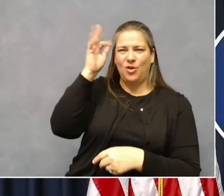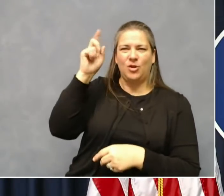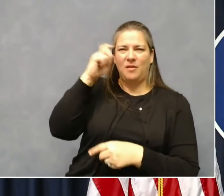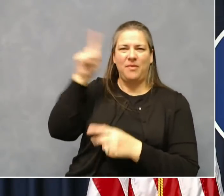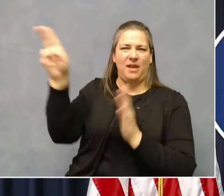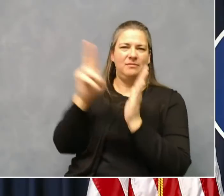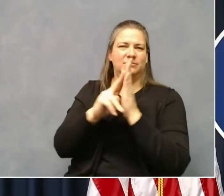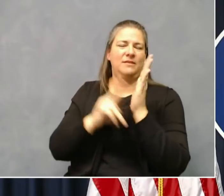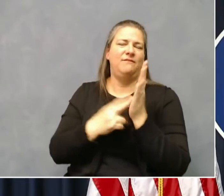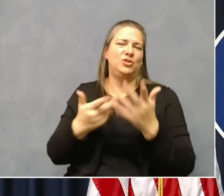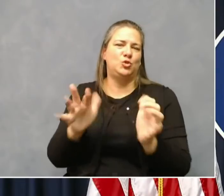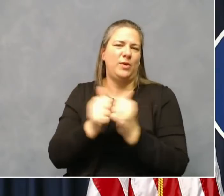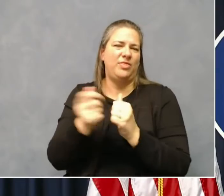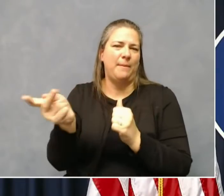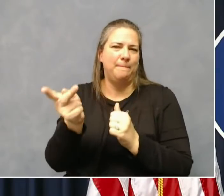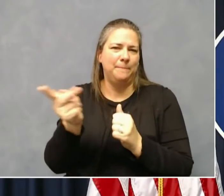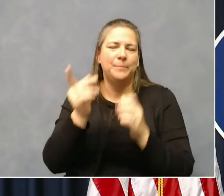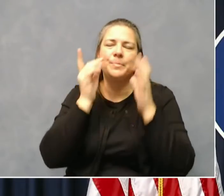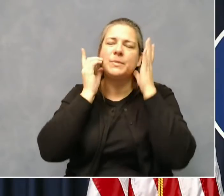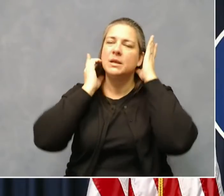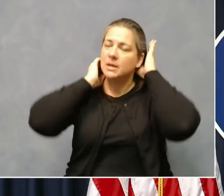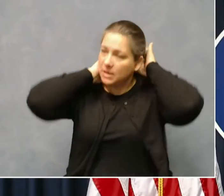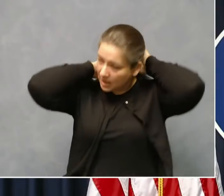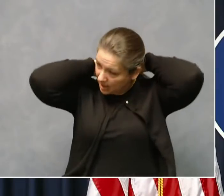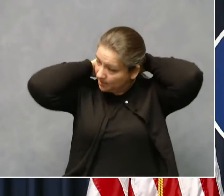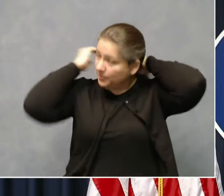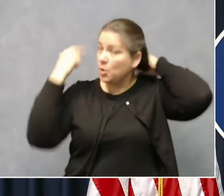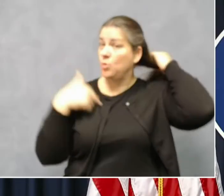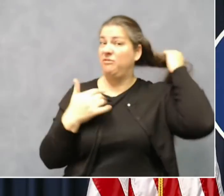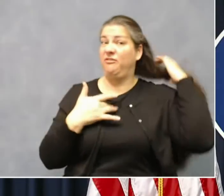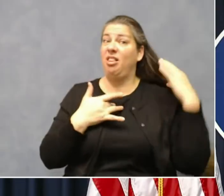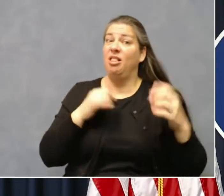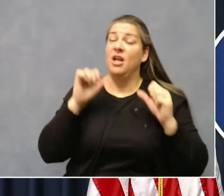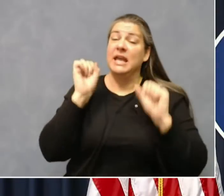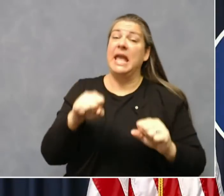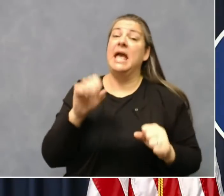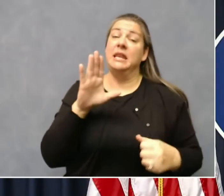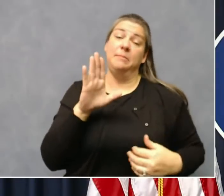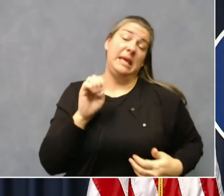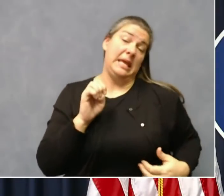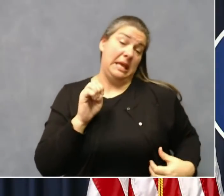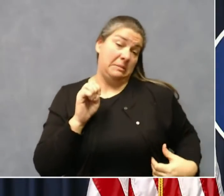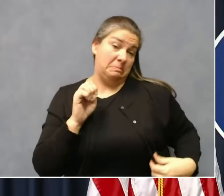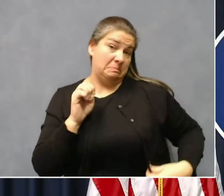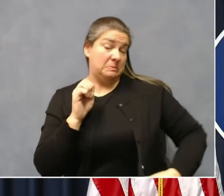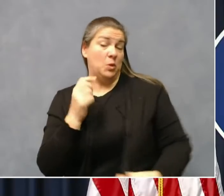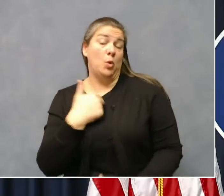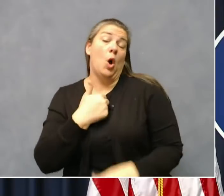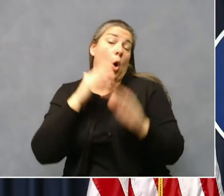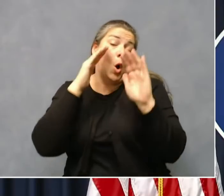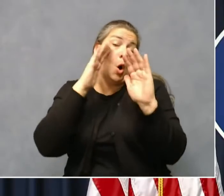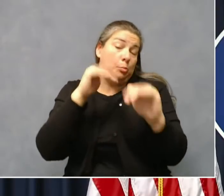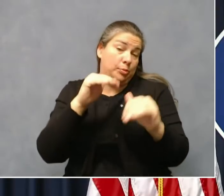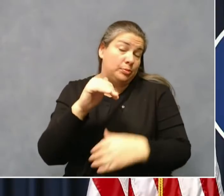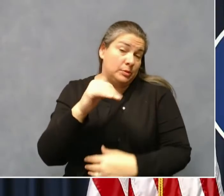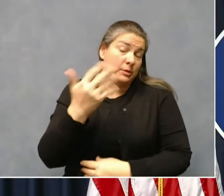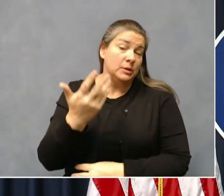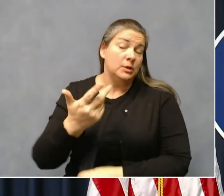believe that it is possible, and we certainly hope that we can get